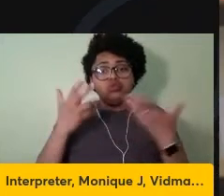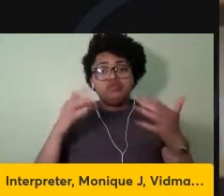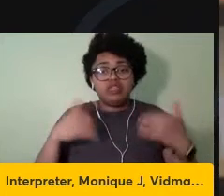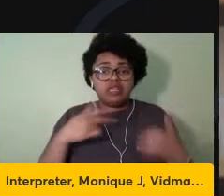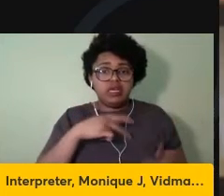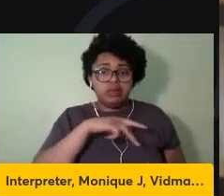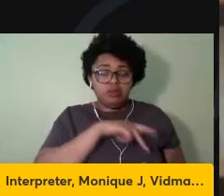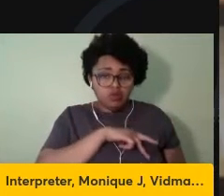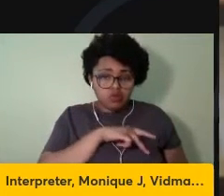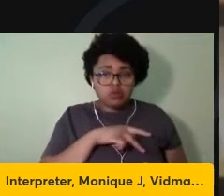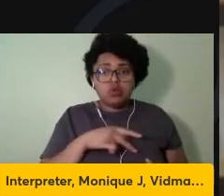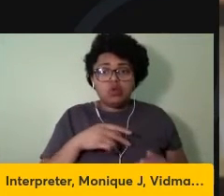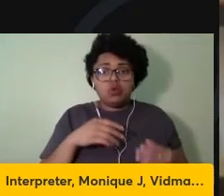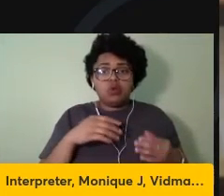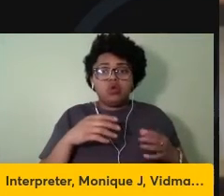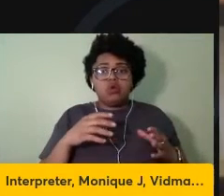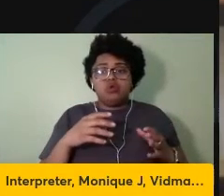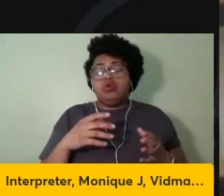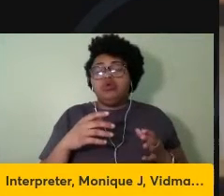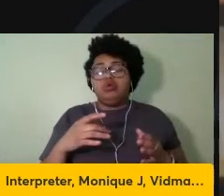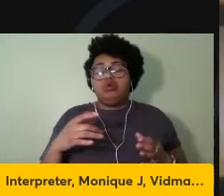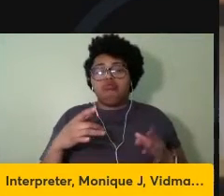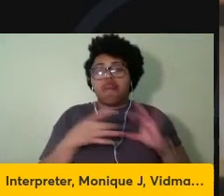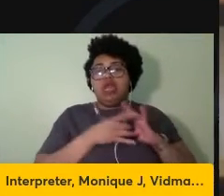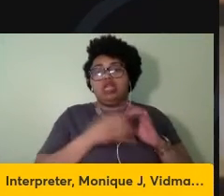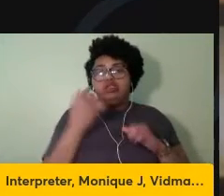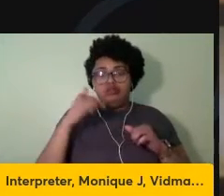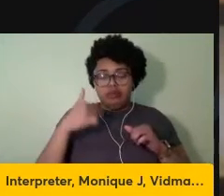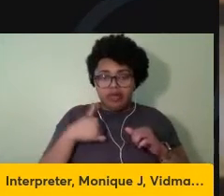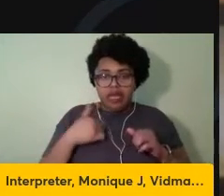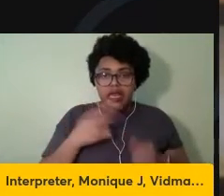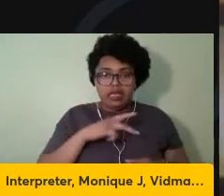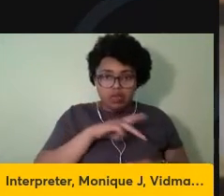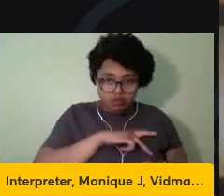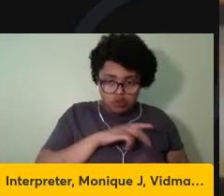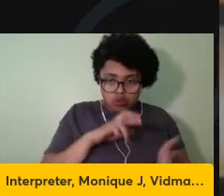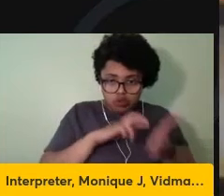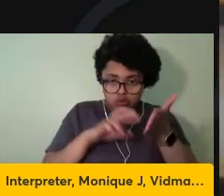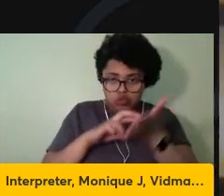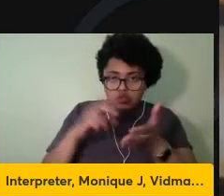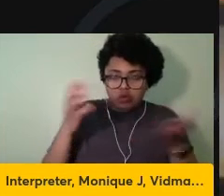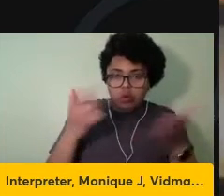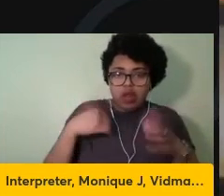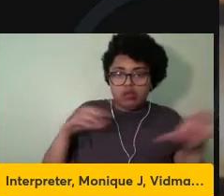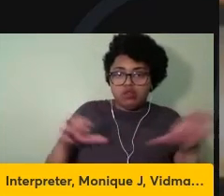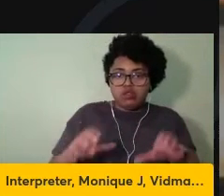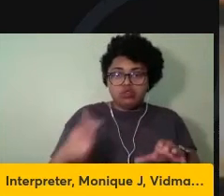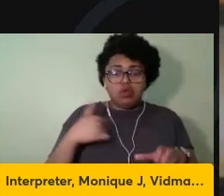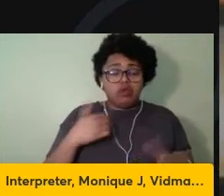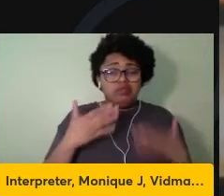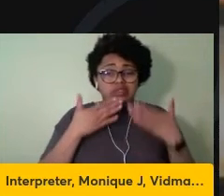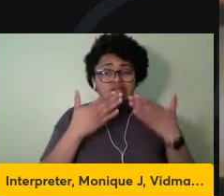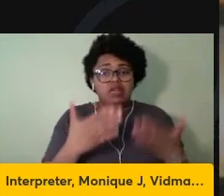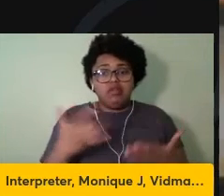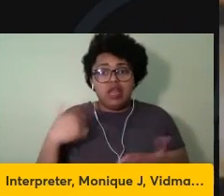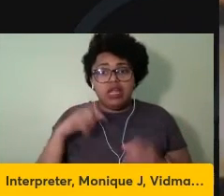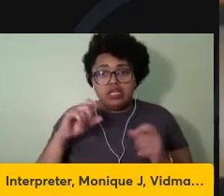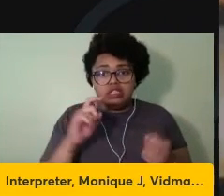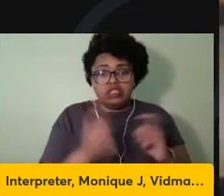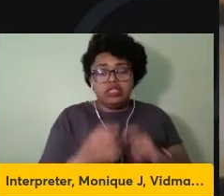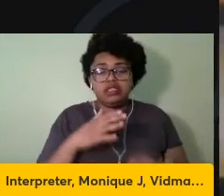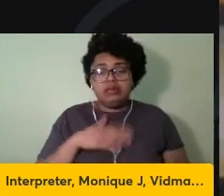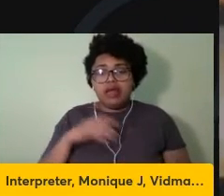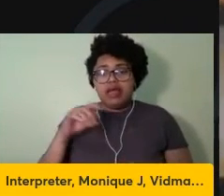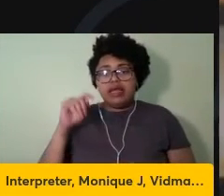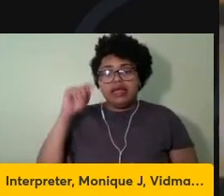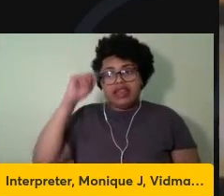resonance for me, and I had a personal stake in the research I was doing. So I'm grateful that I was able to shift my thesis focus at that